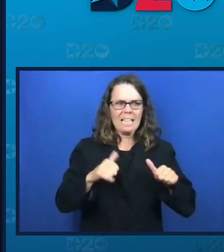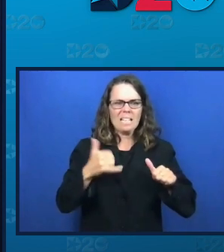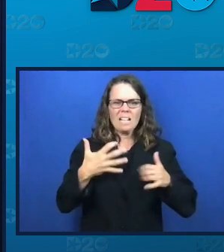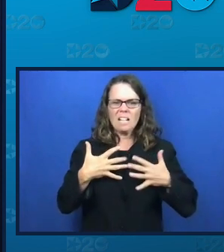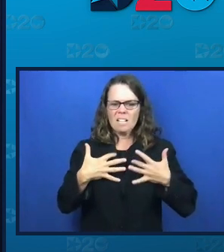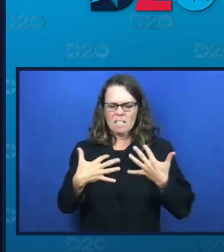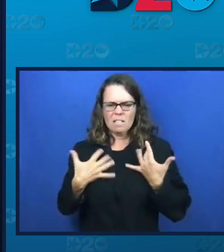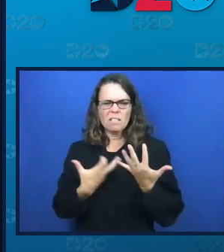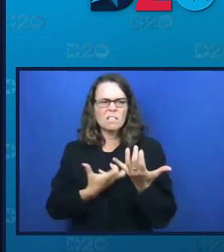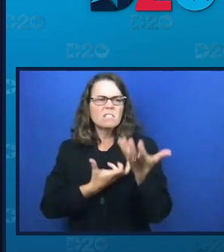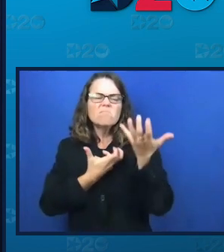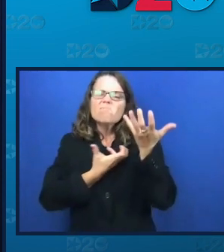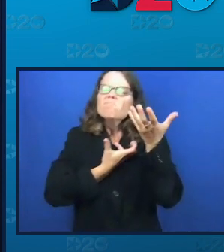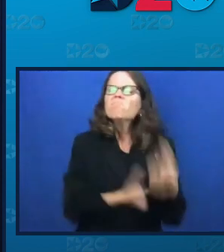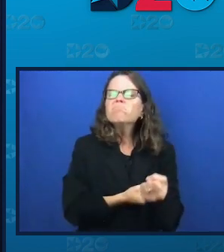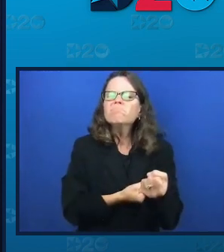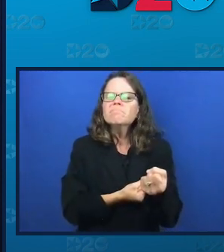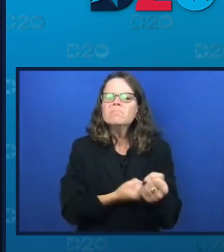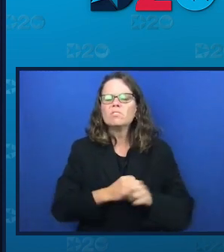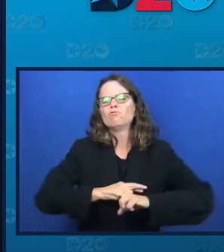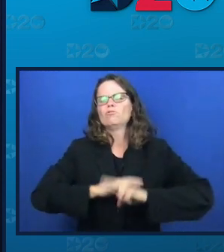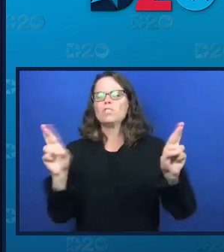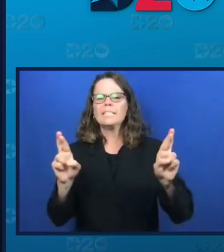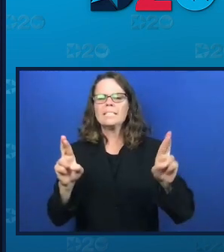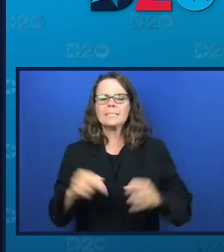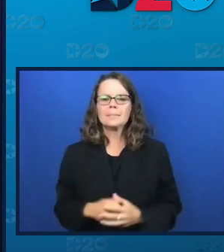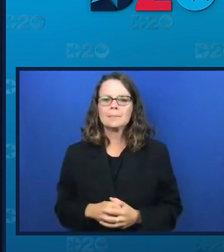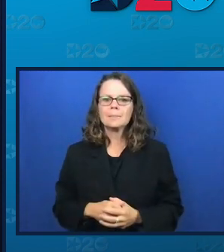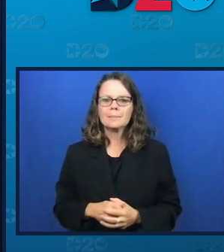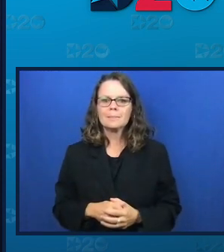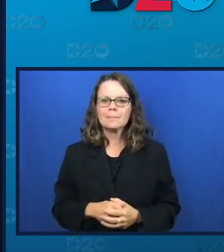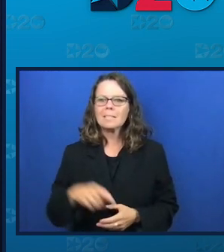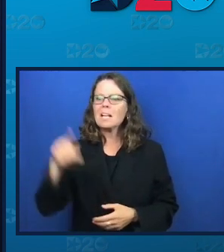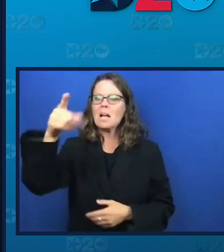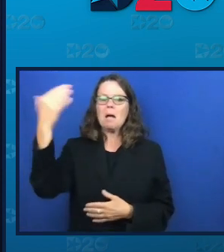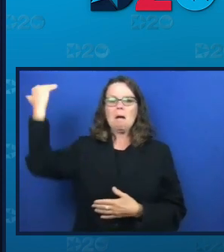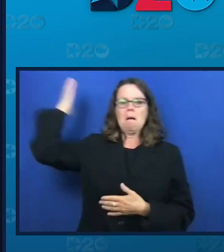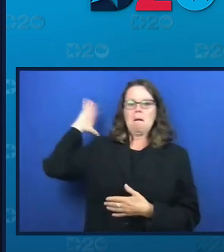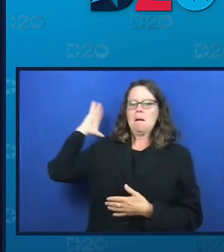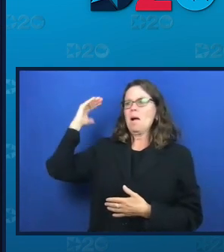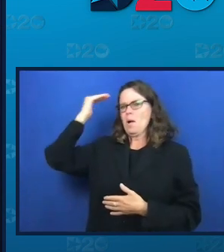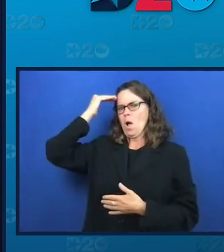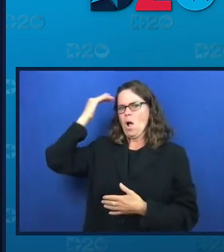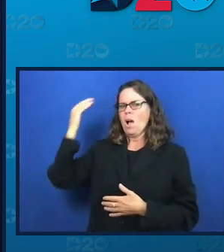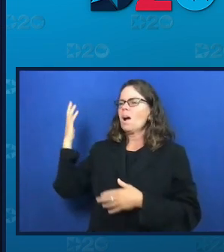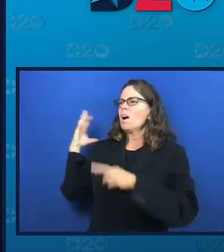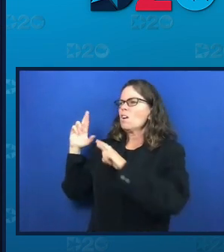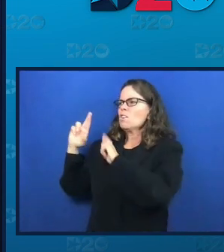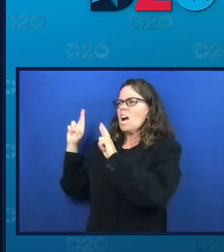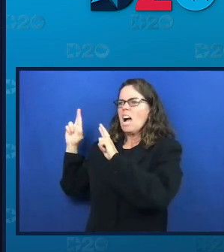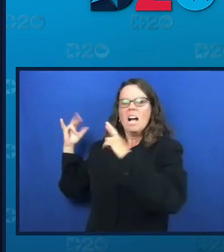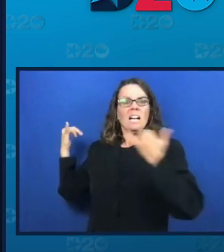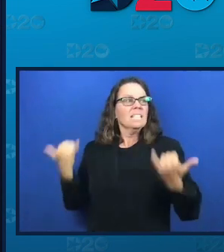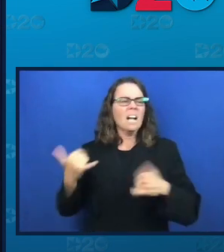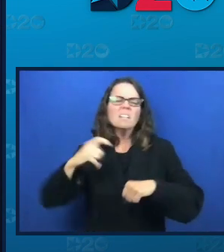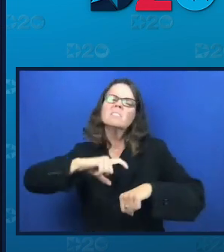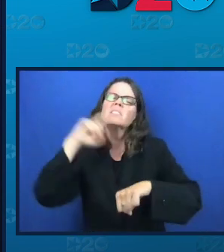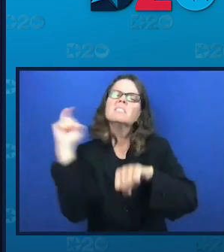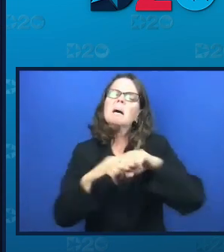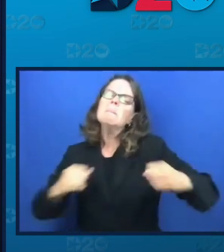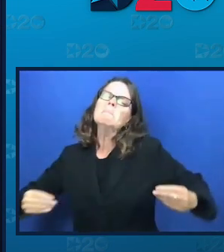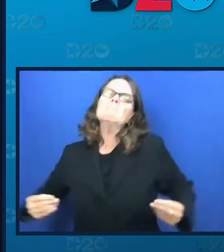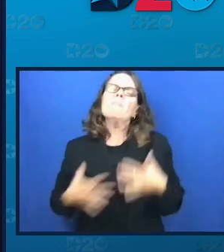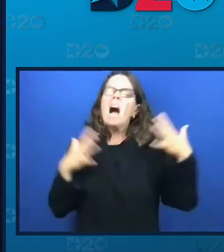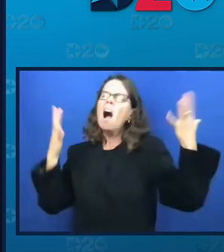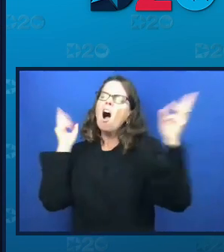up and ready to elect Joe Biden as our president and Kamala Harris as our vice president and get